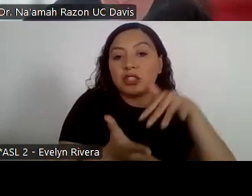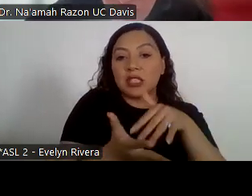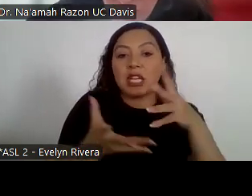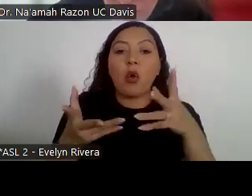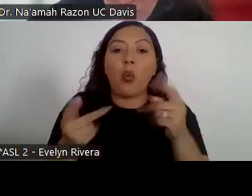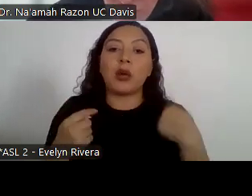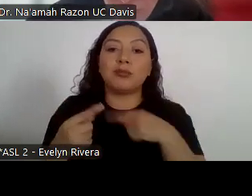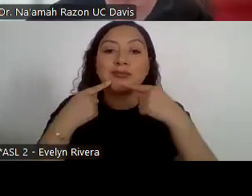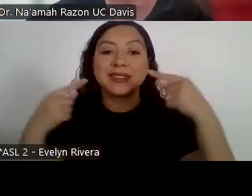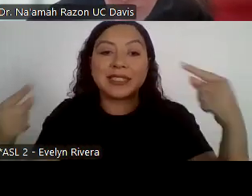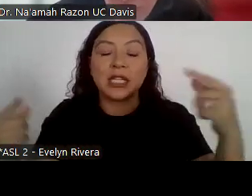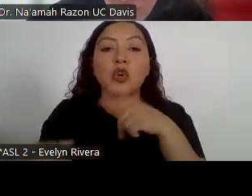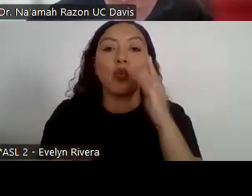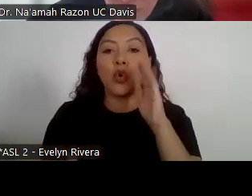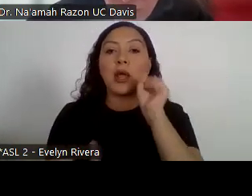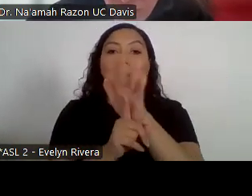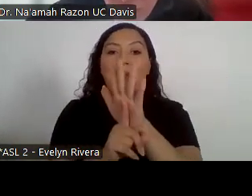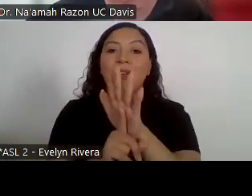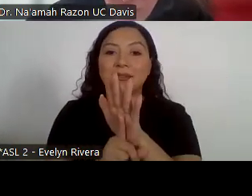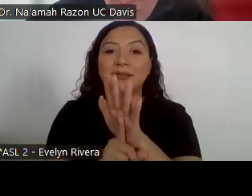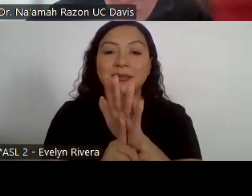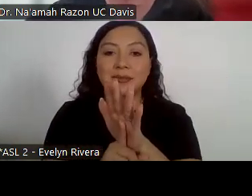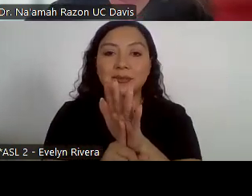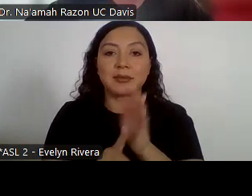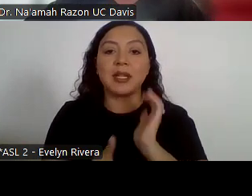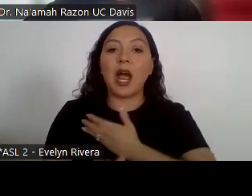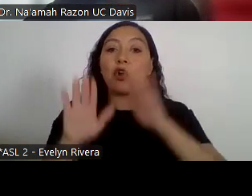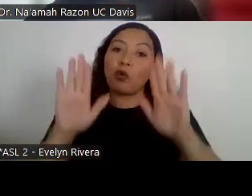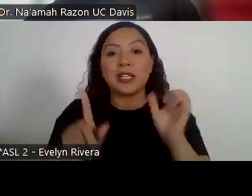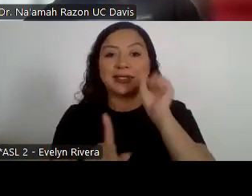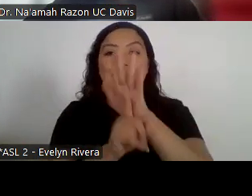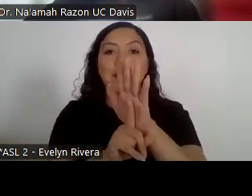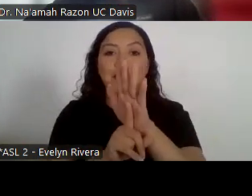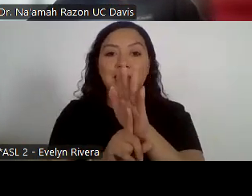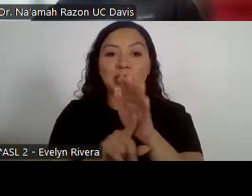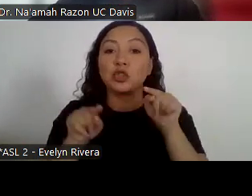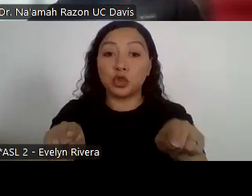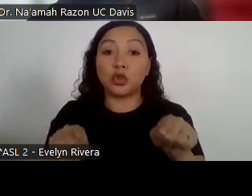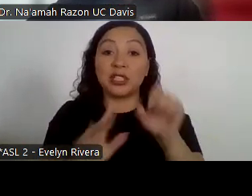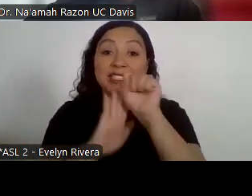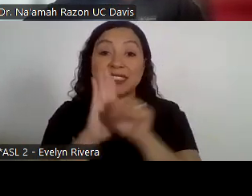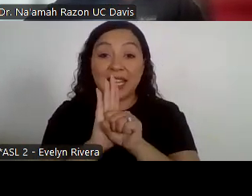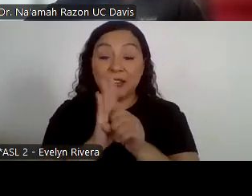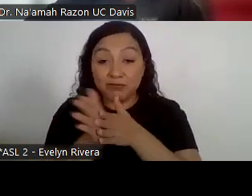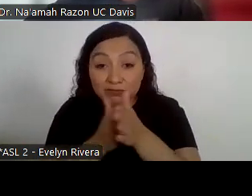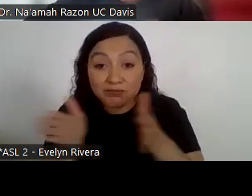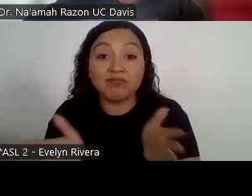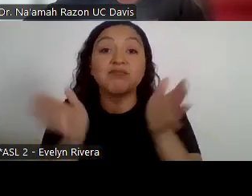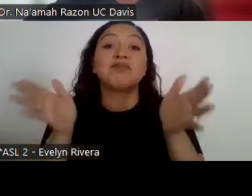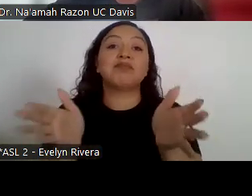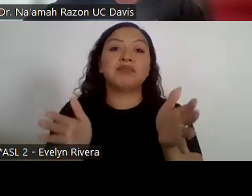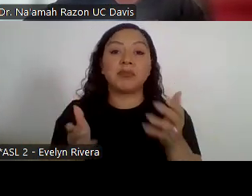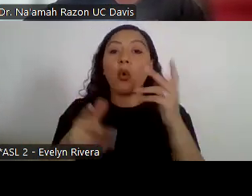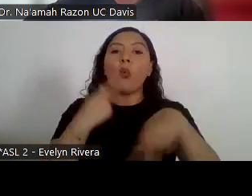who would be impacted by this? Where could we have the greatest impact within current state initiatives? What questions should we be